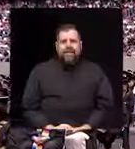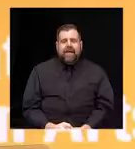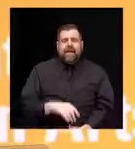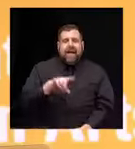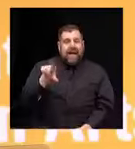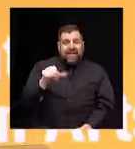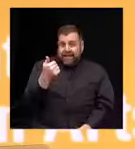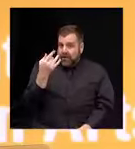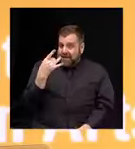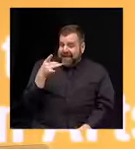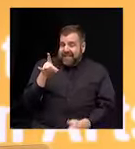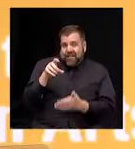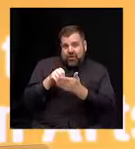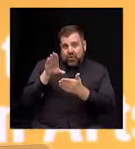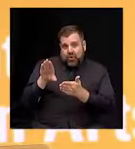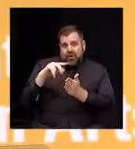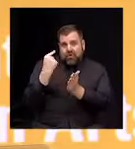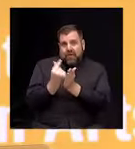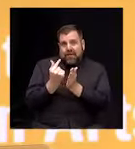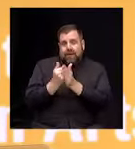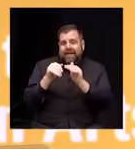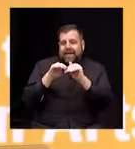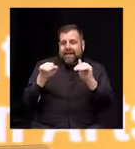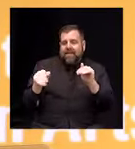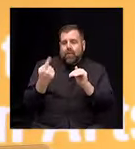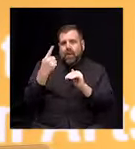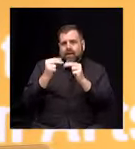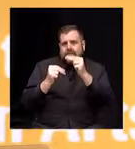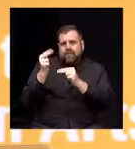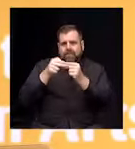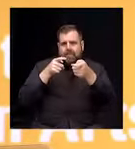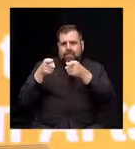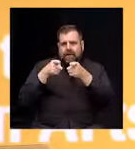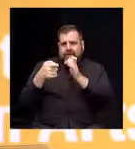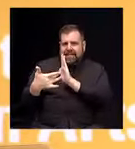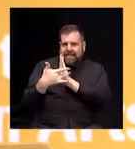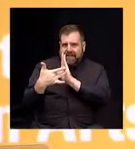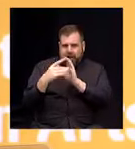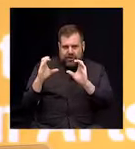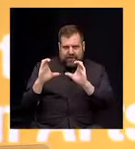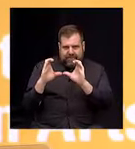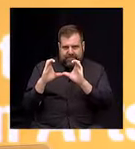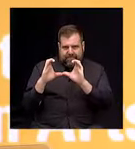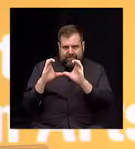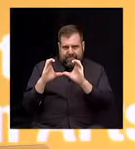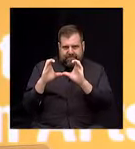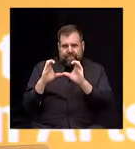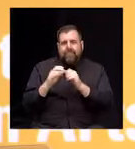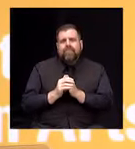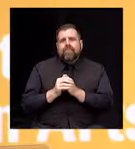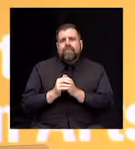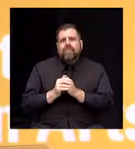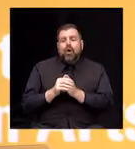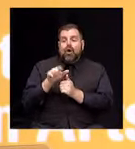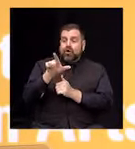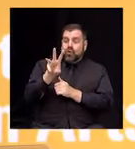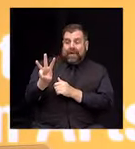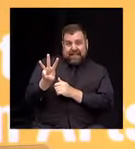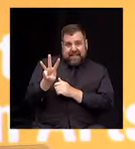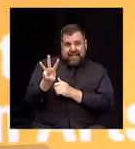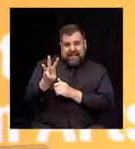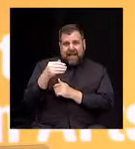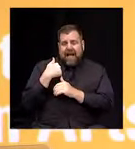Another 18 are graduating with a Level 1 Construction Management Technology Certificate. 26 are graduating